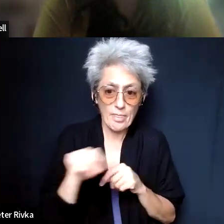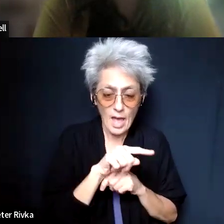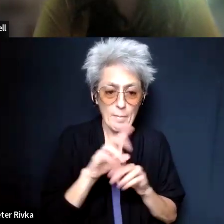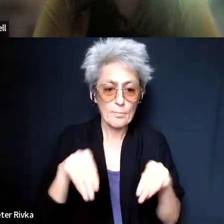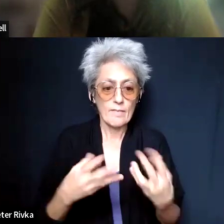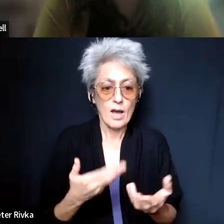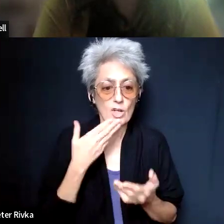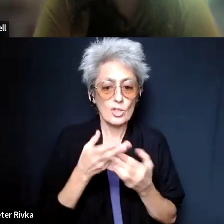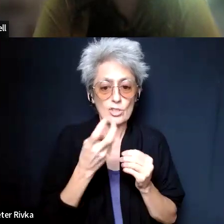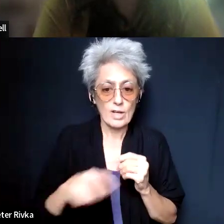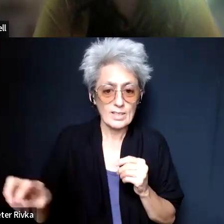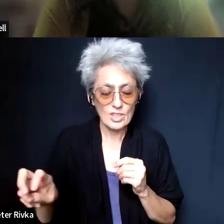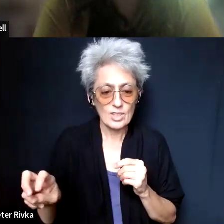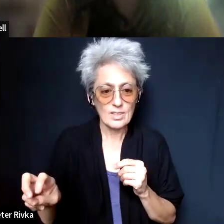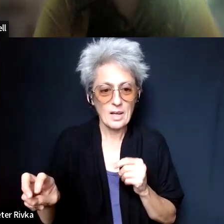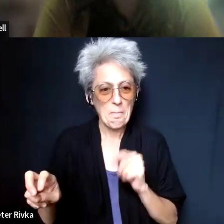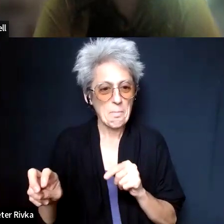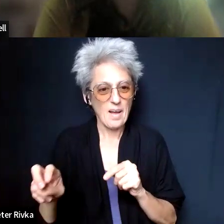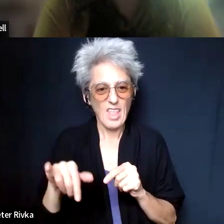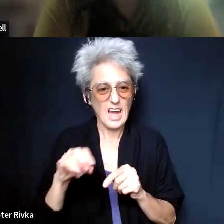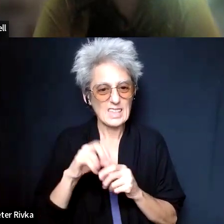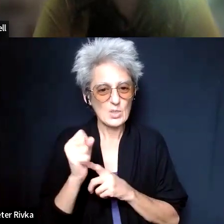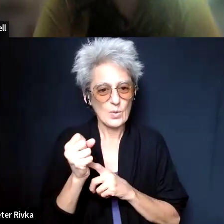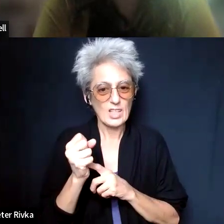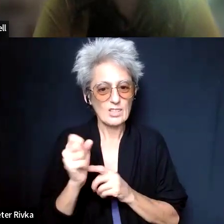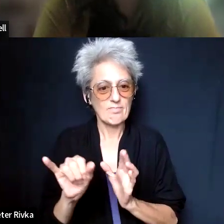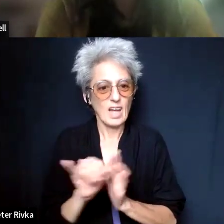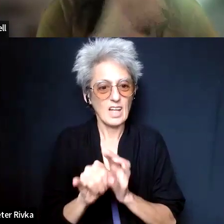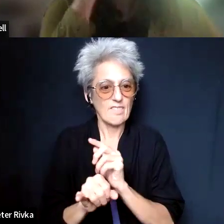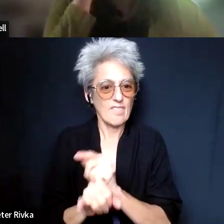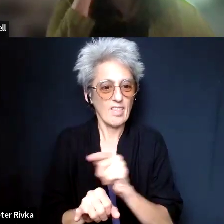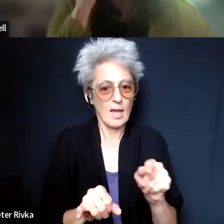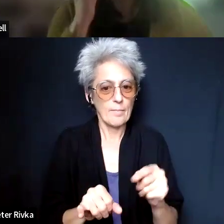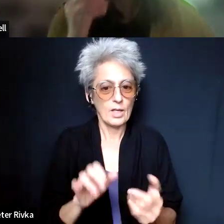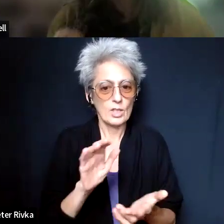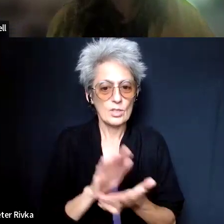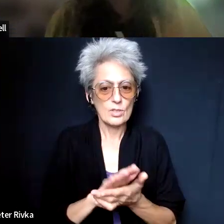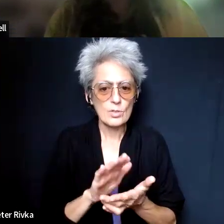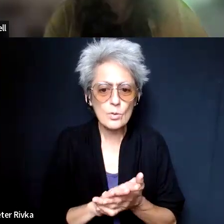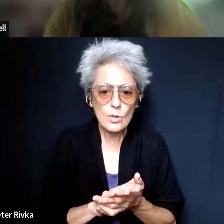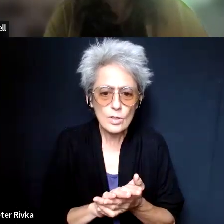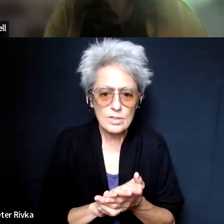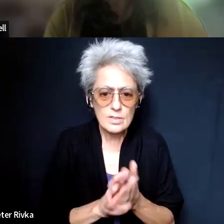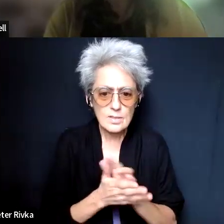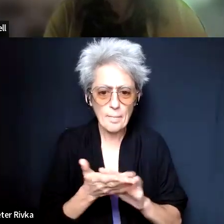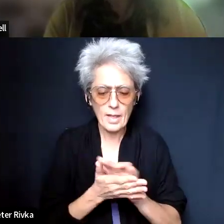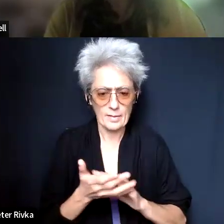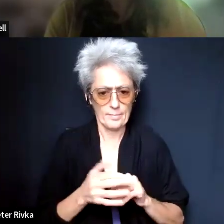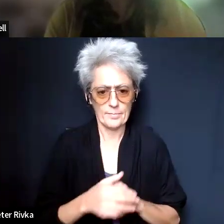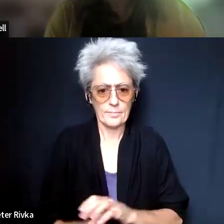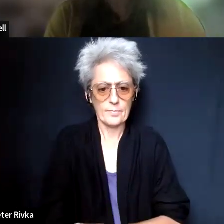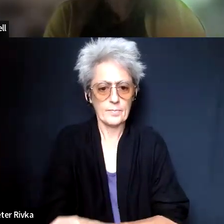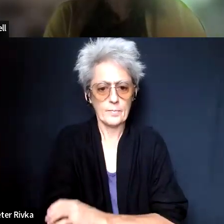transition in situations where they become identified as schools in need. And so this is an area that I think has to be